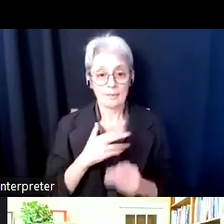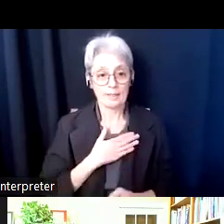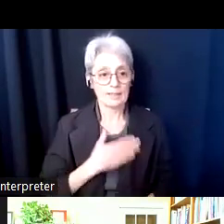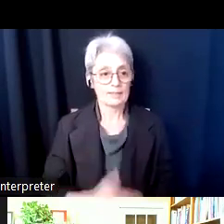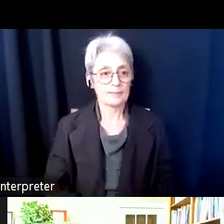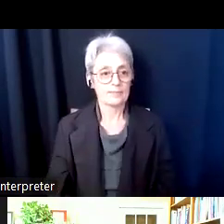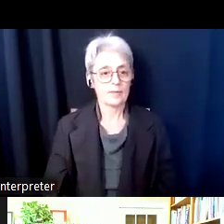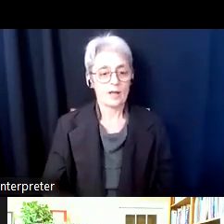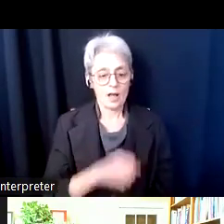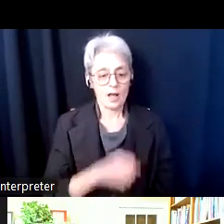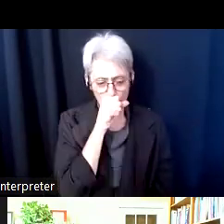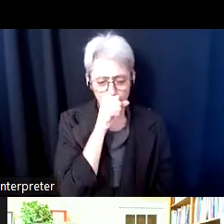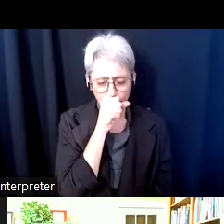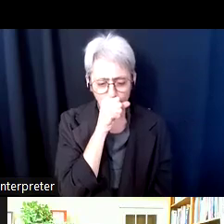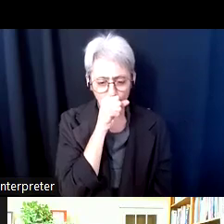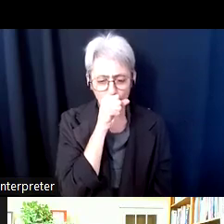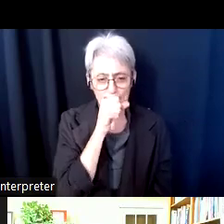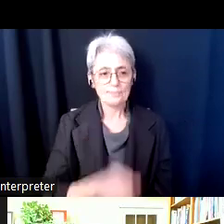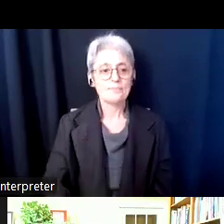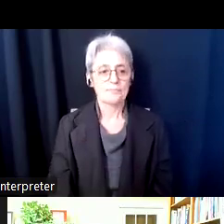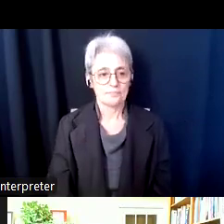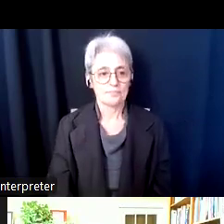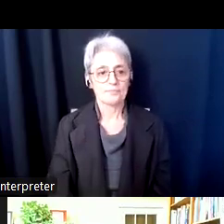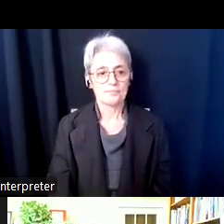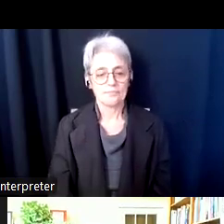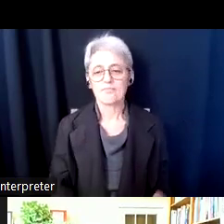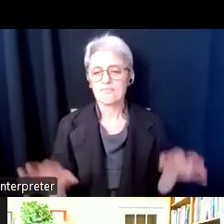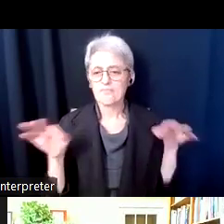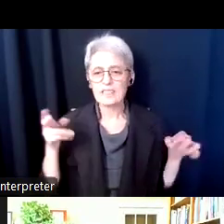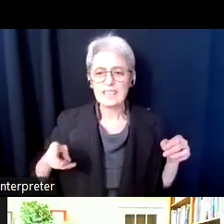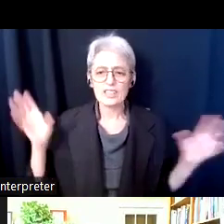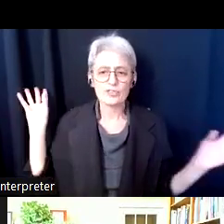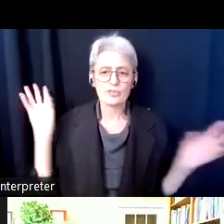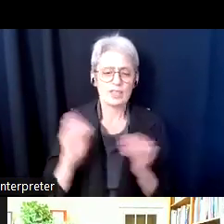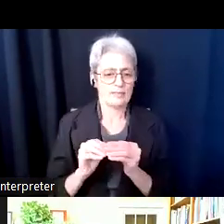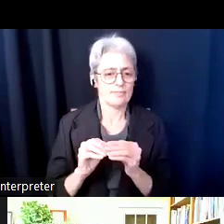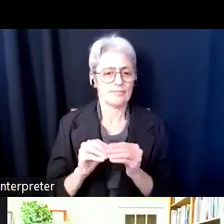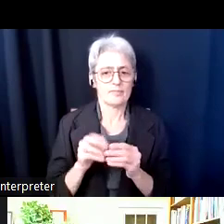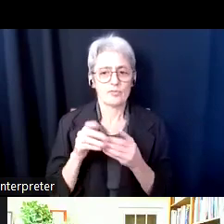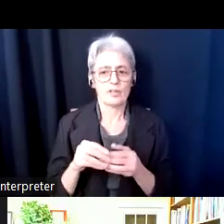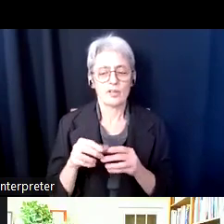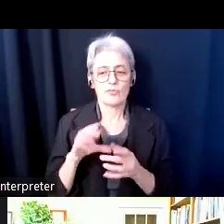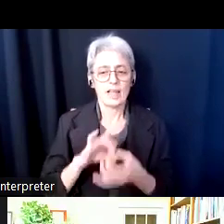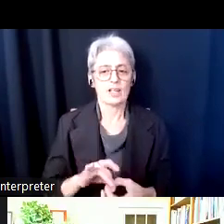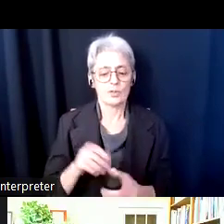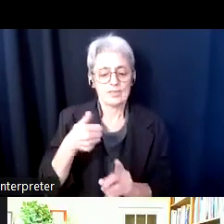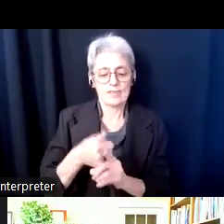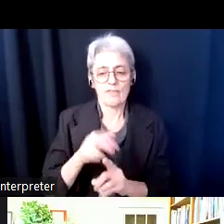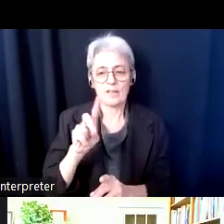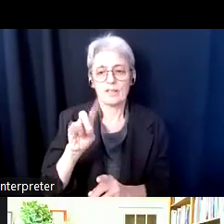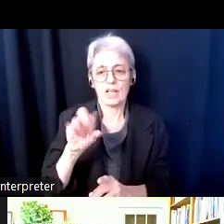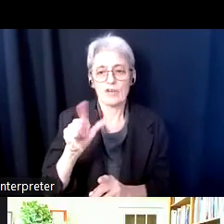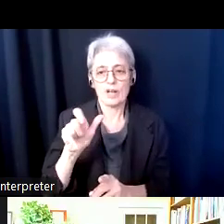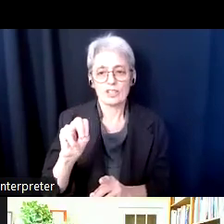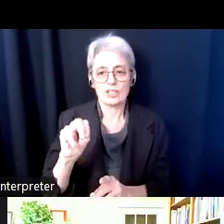So let's do a brief overview on the history of self-direction. Next slide, please, Dorothy. So